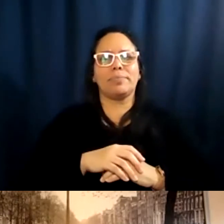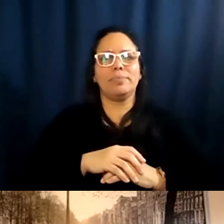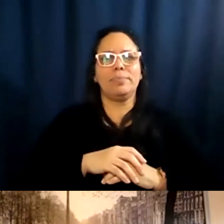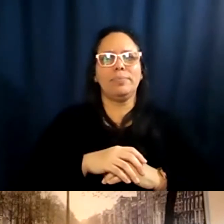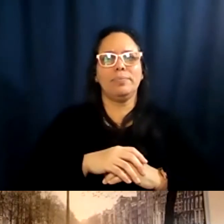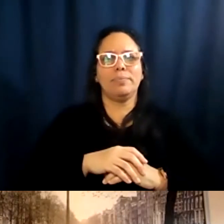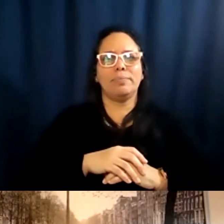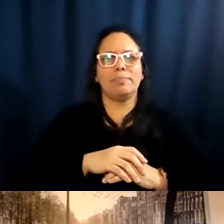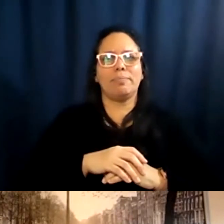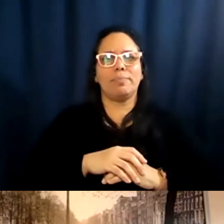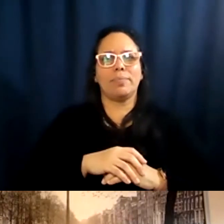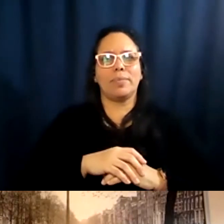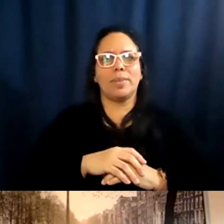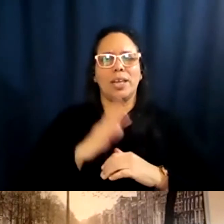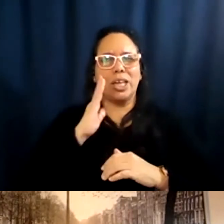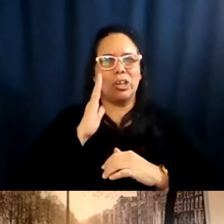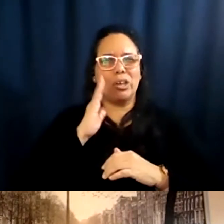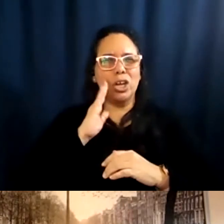death by cop is a,